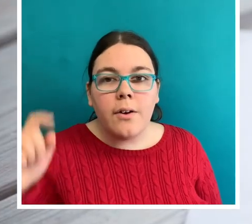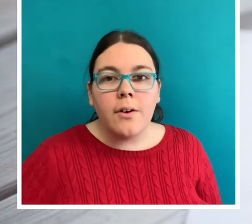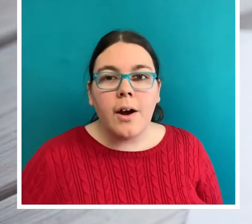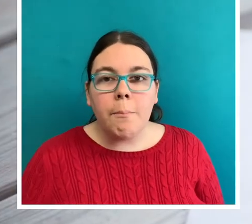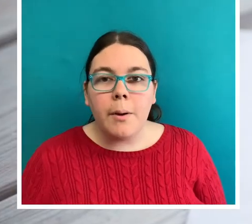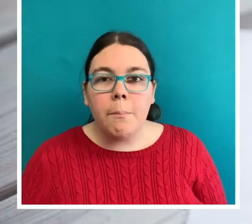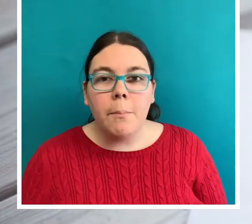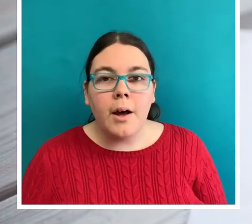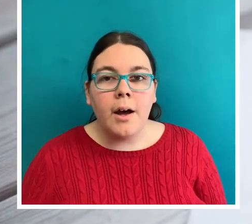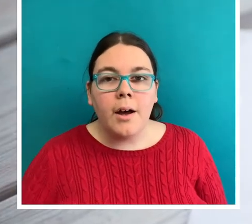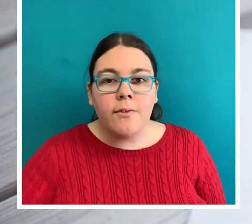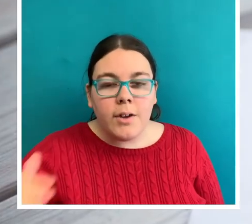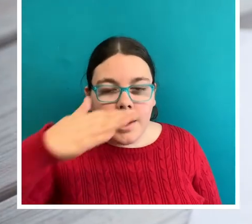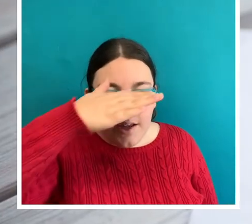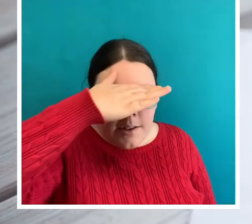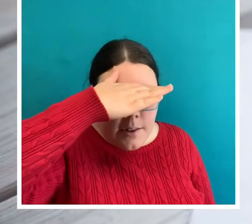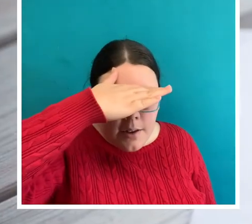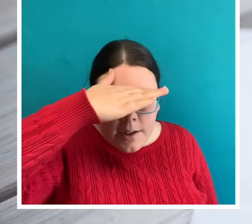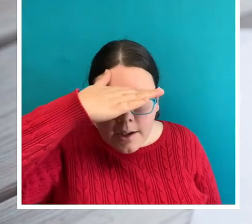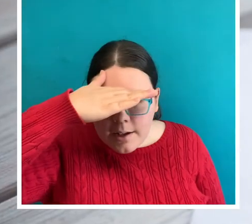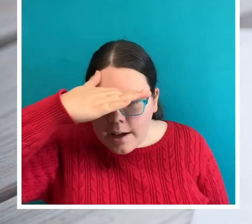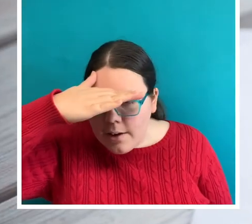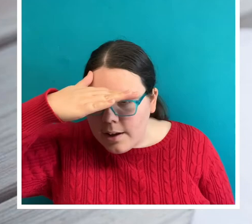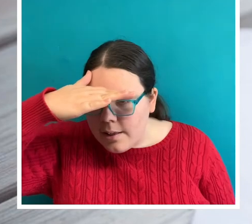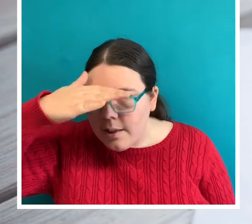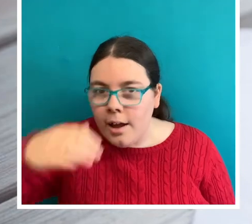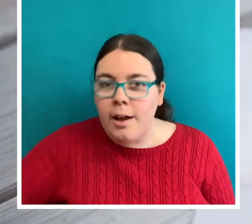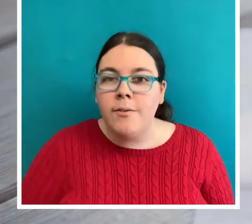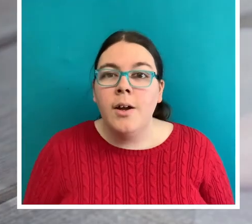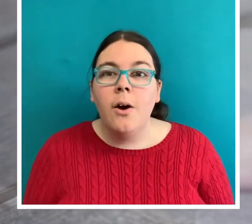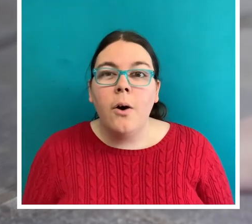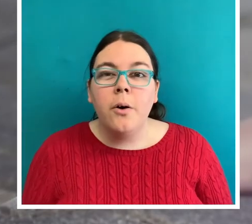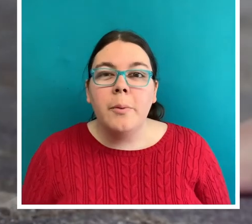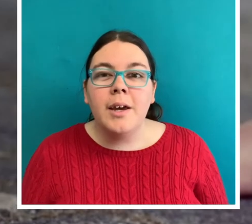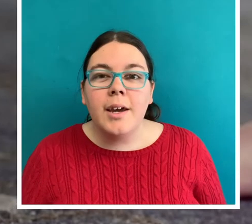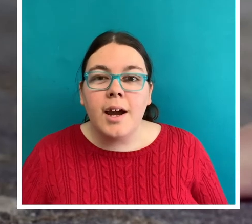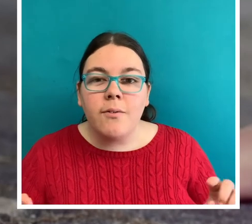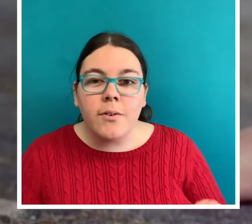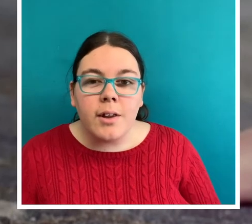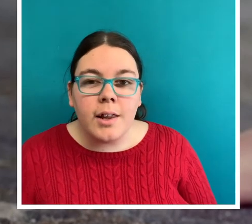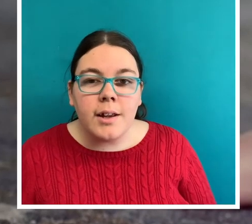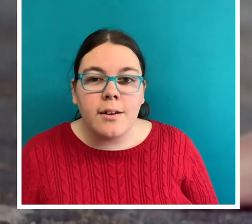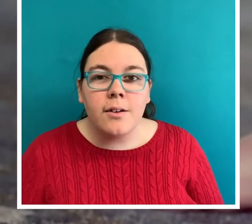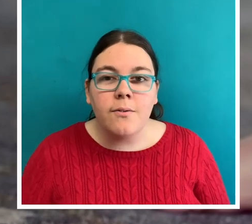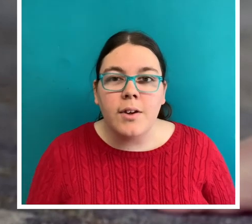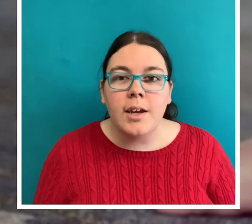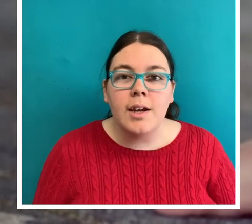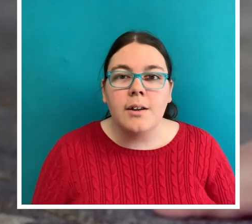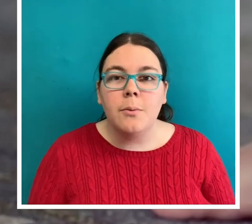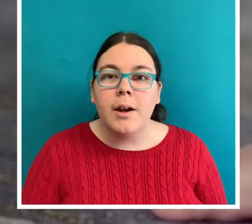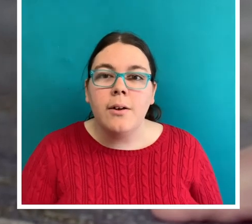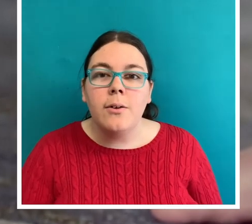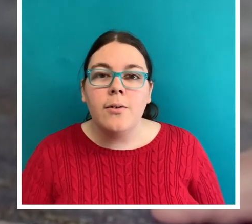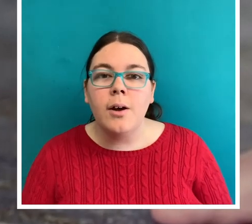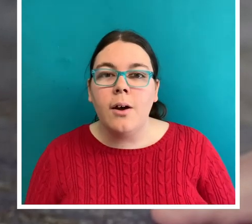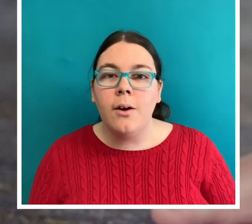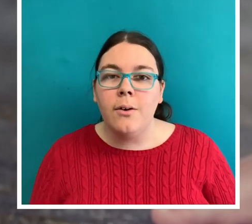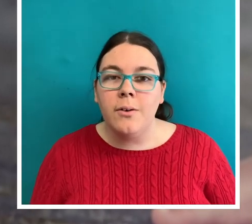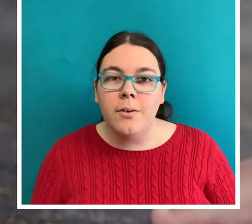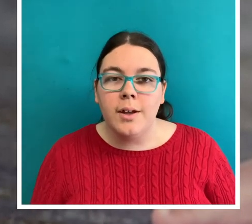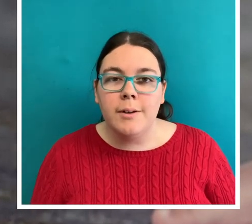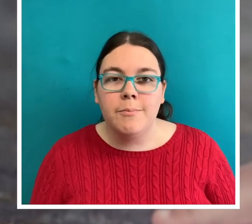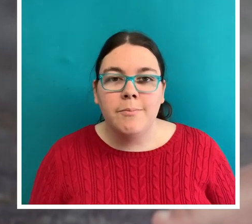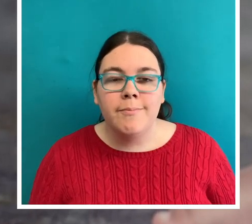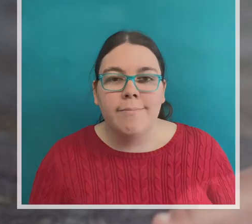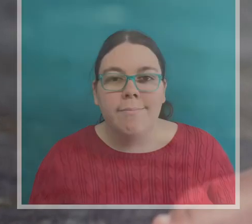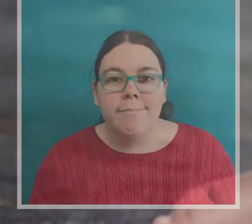father up above is looking down in love oh be careful little feet where you go